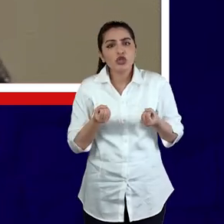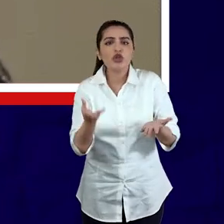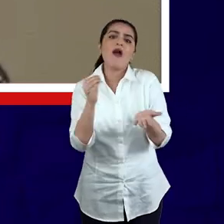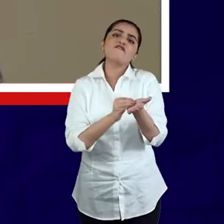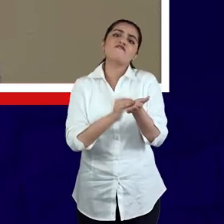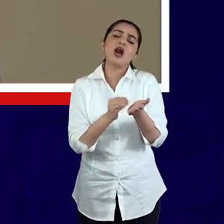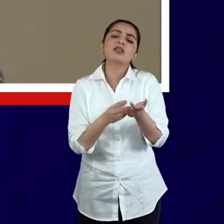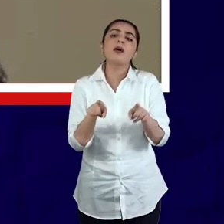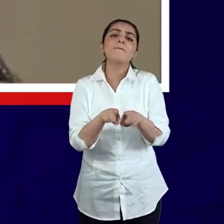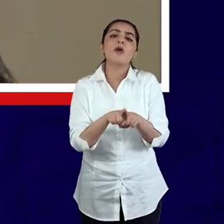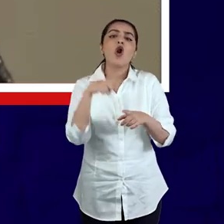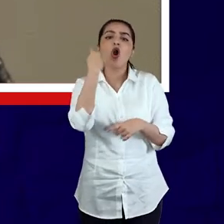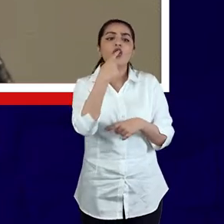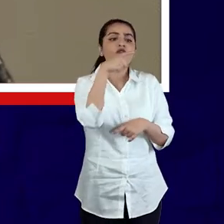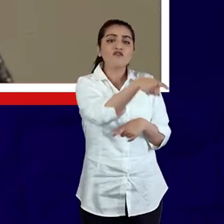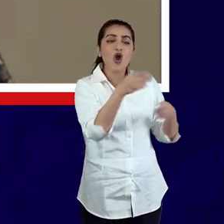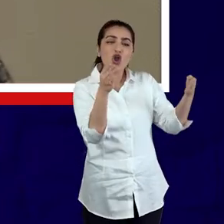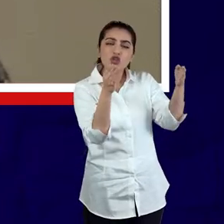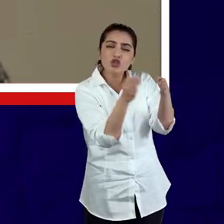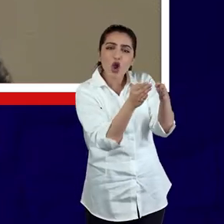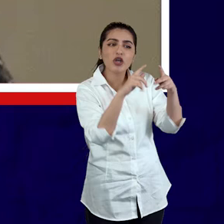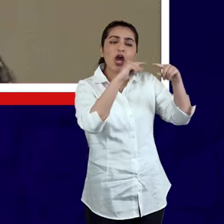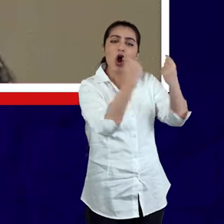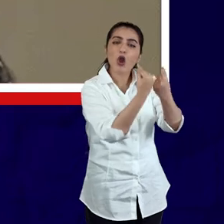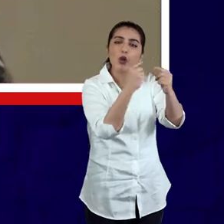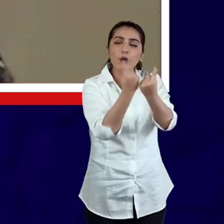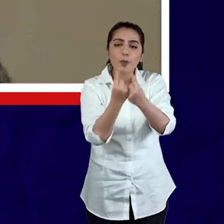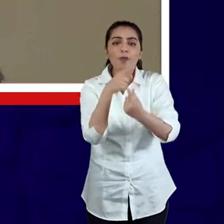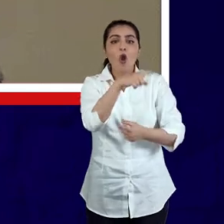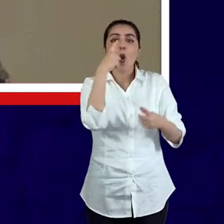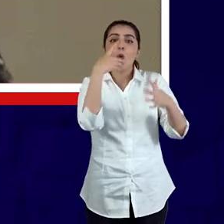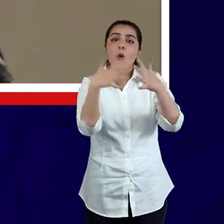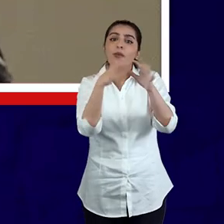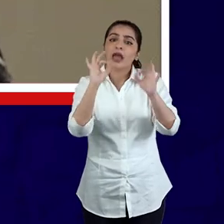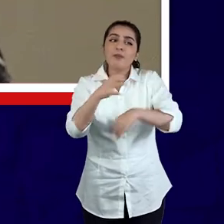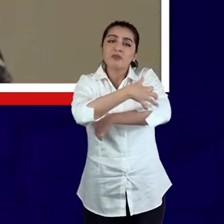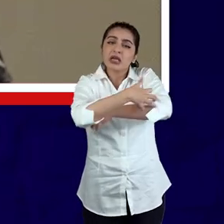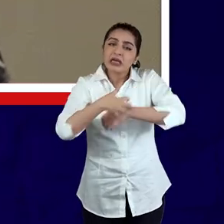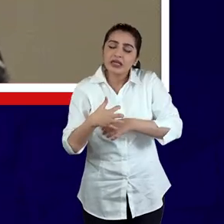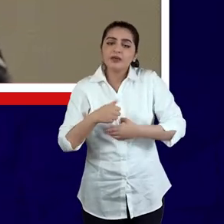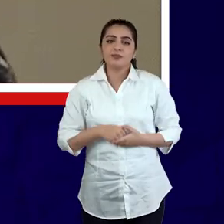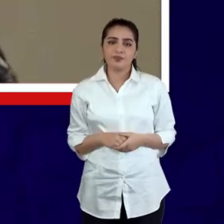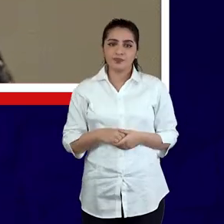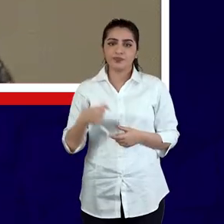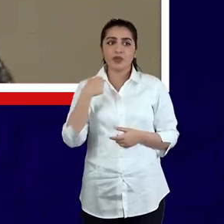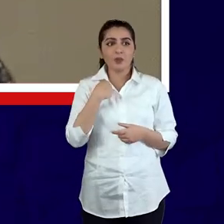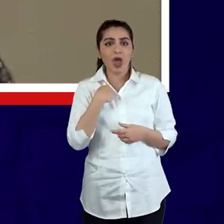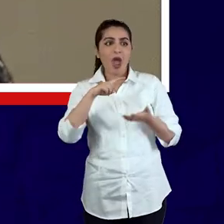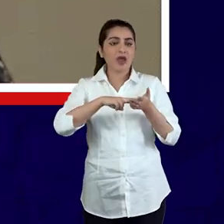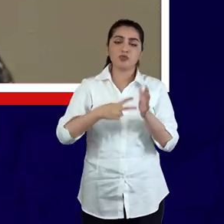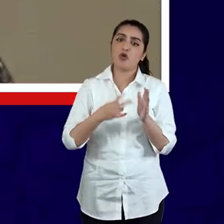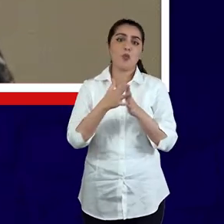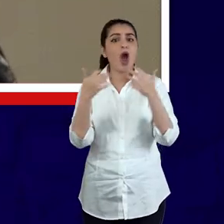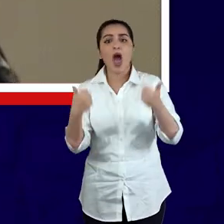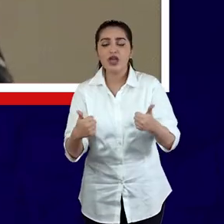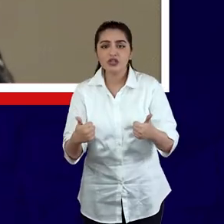an opportunity to work with marginalized communities and with women. And it's been a wonderful experience.